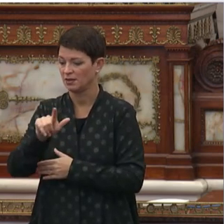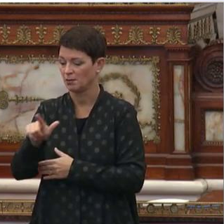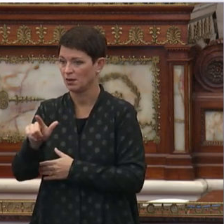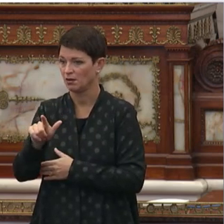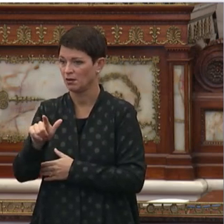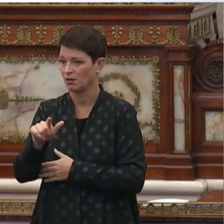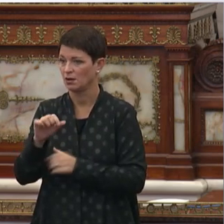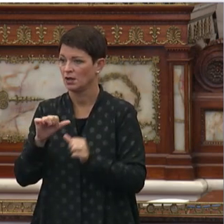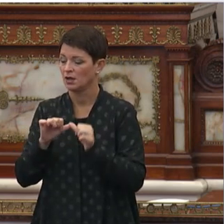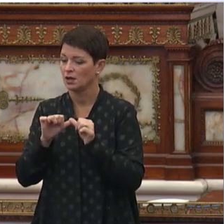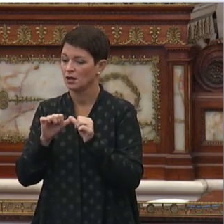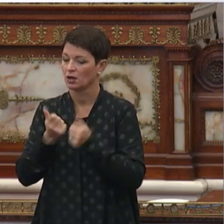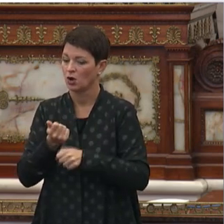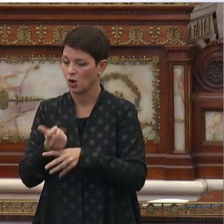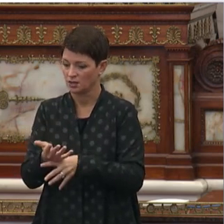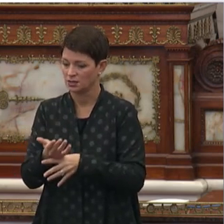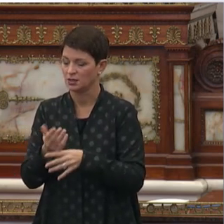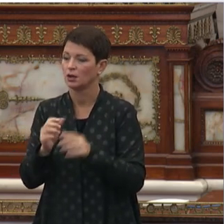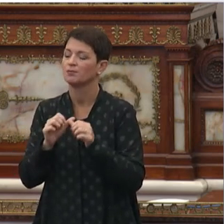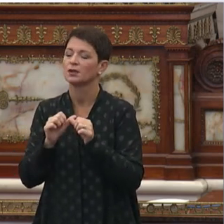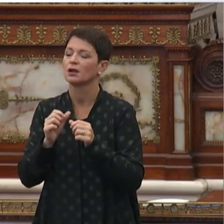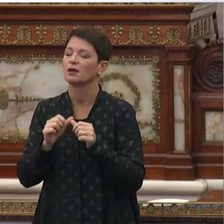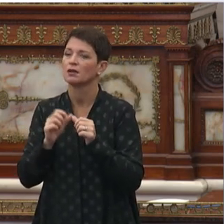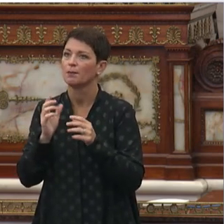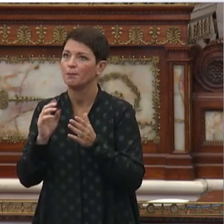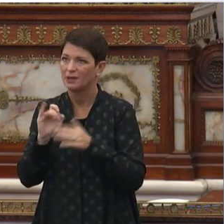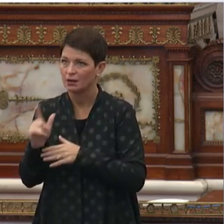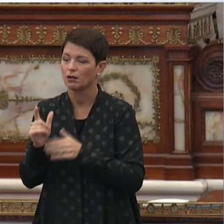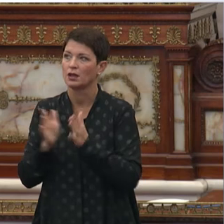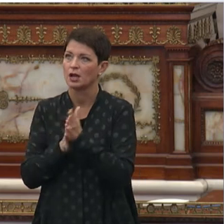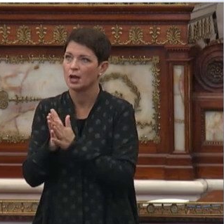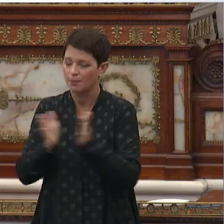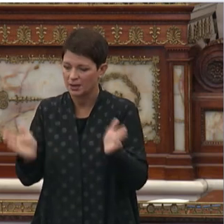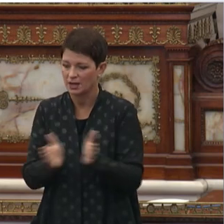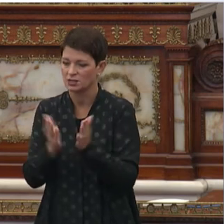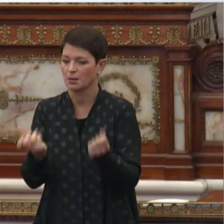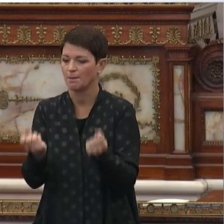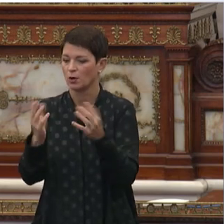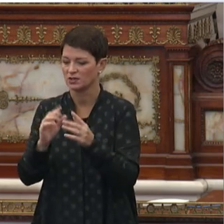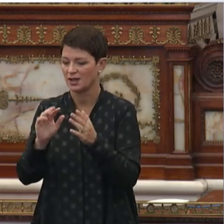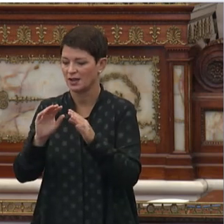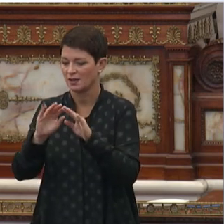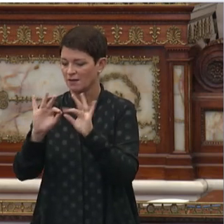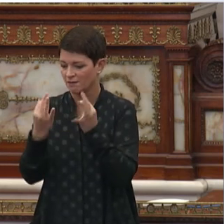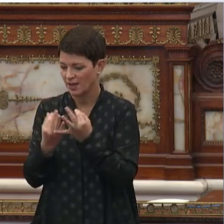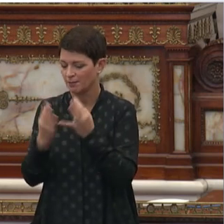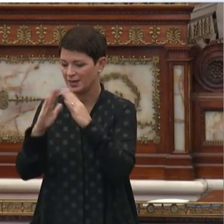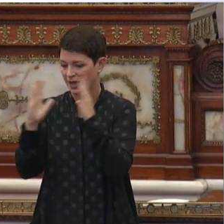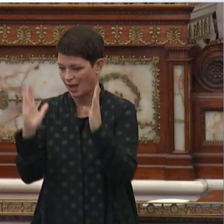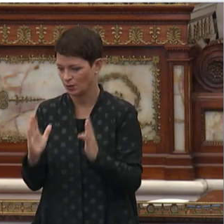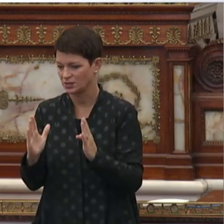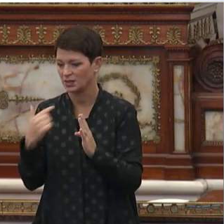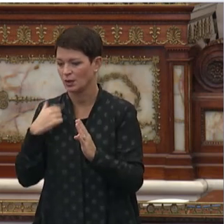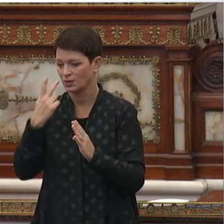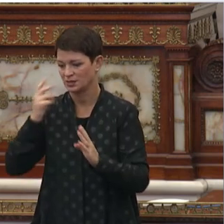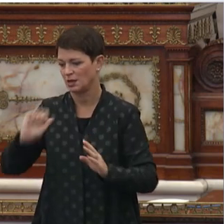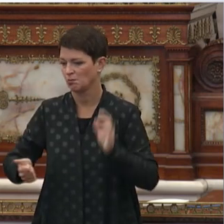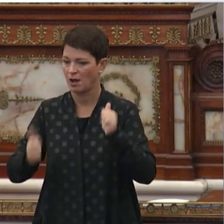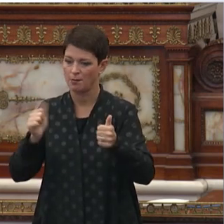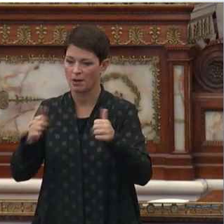further incentivizing unaffordable multifamily housing that we're seeing pop